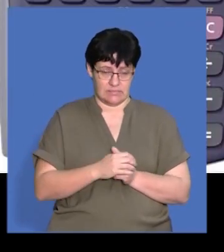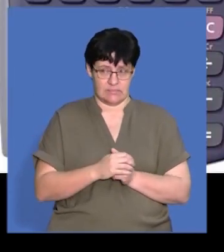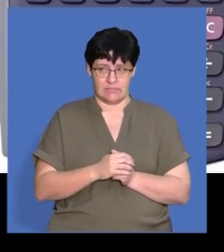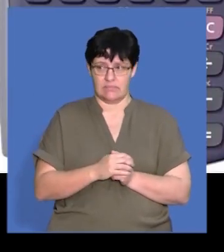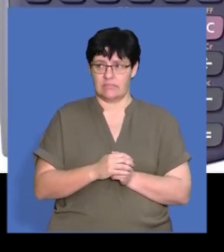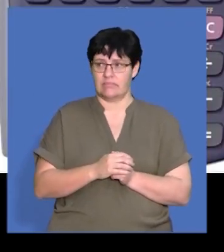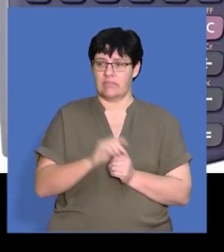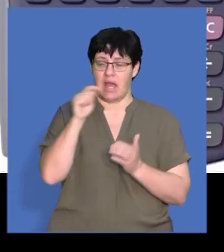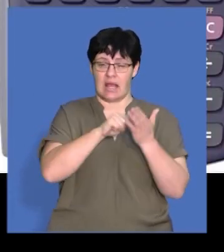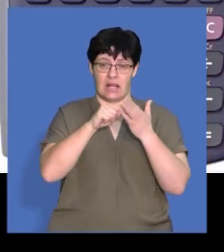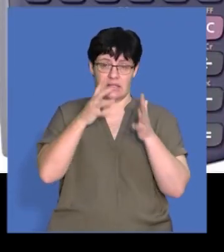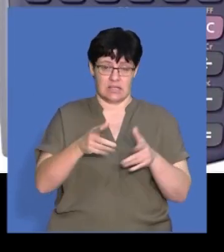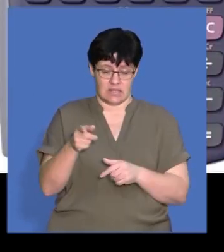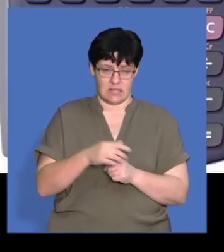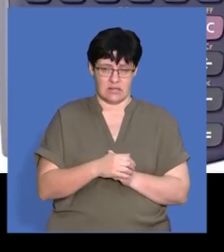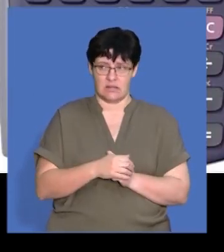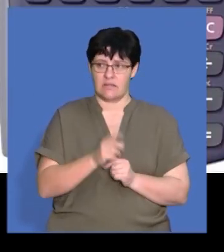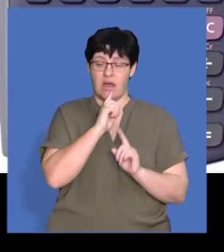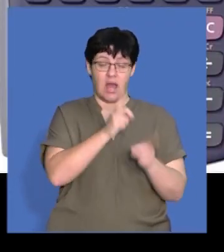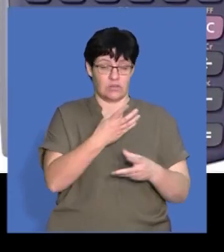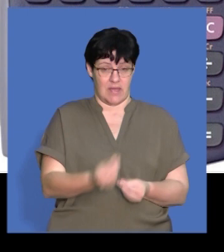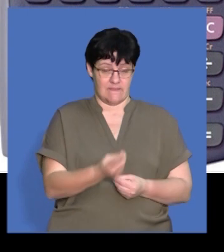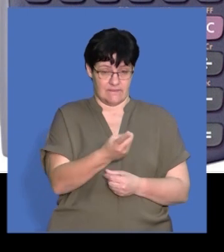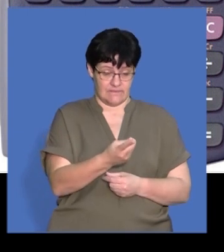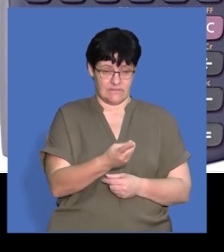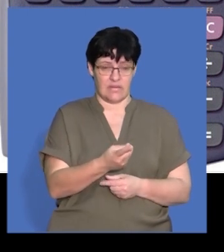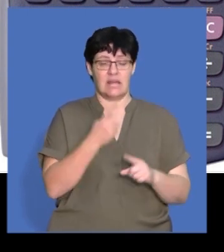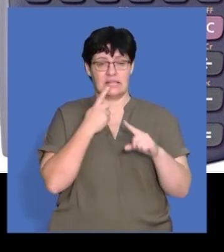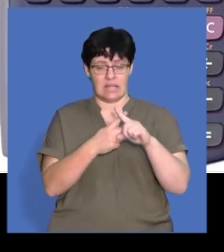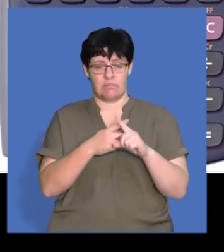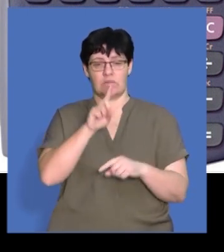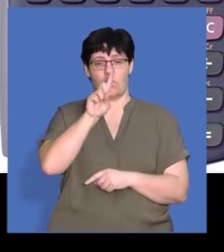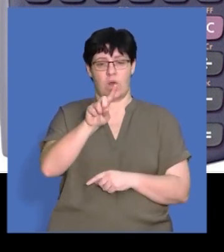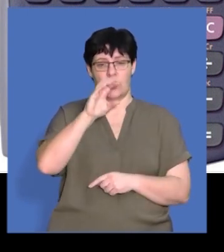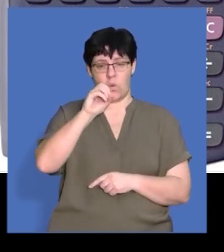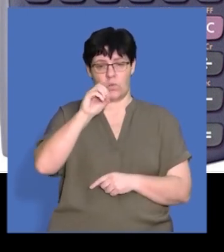On my calculator, taking that answer that I had, times by